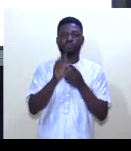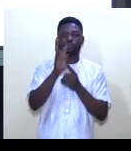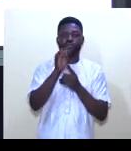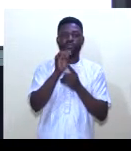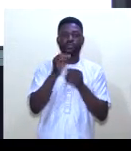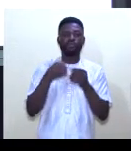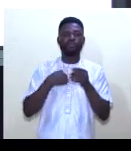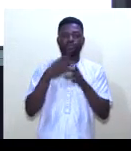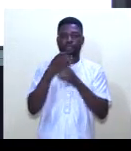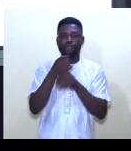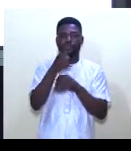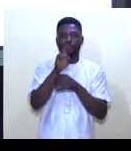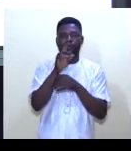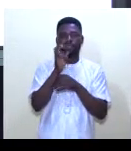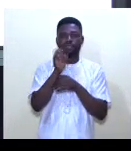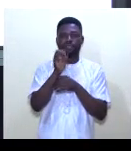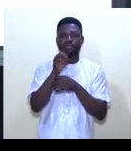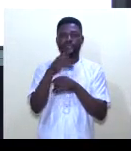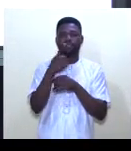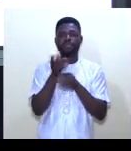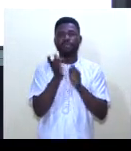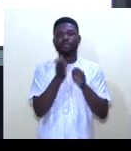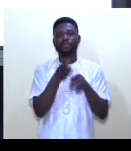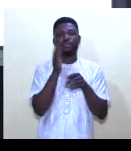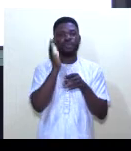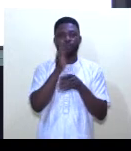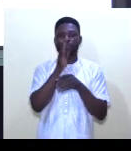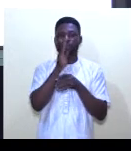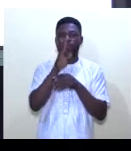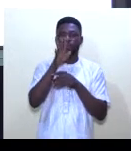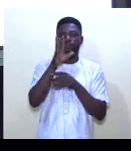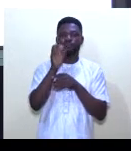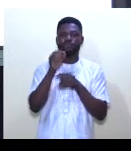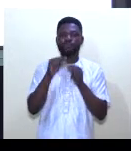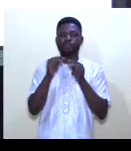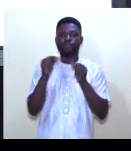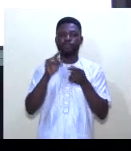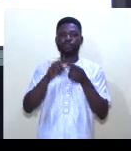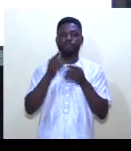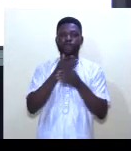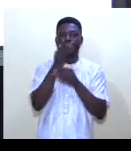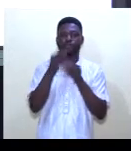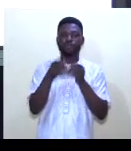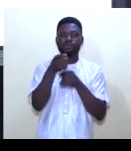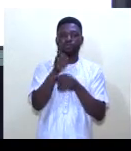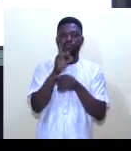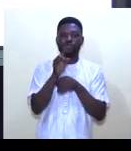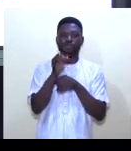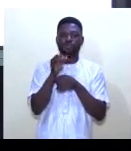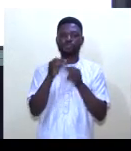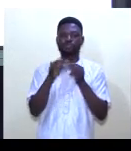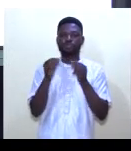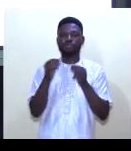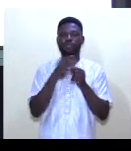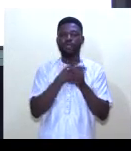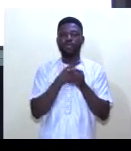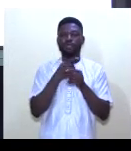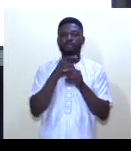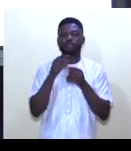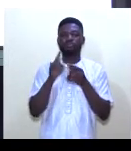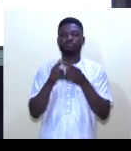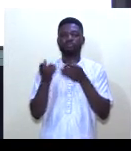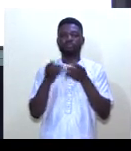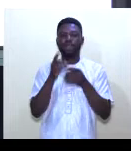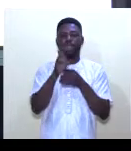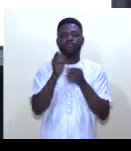to 60, we get 130. So the rest will be 50 degrees to complete 180 degrees. And